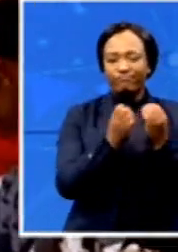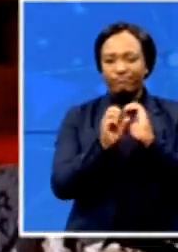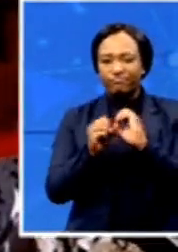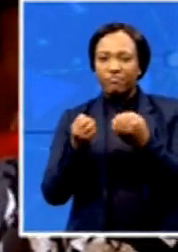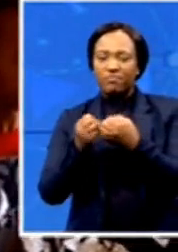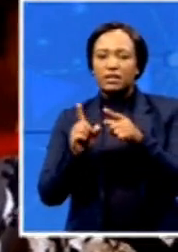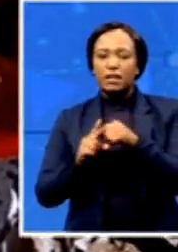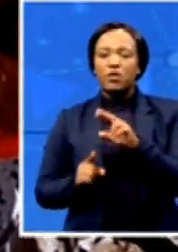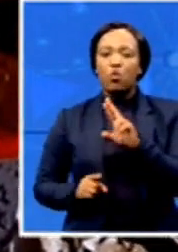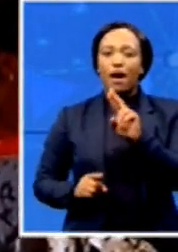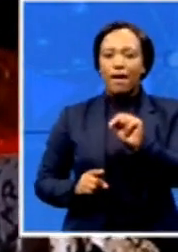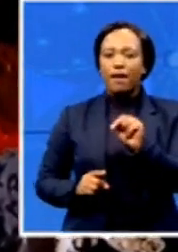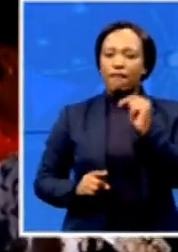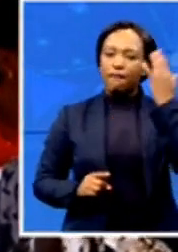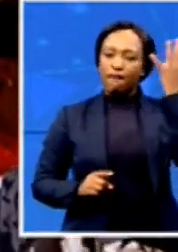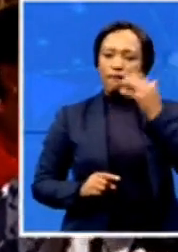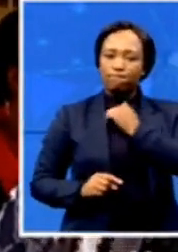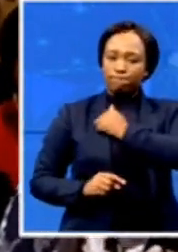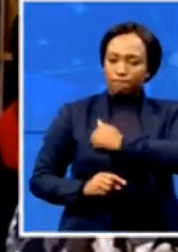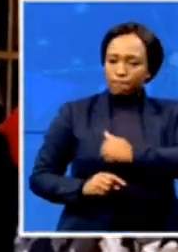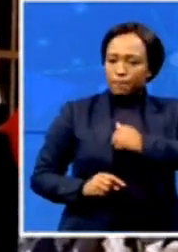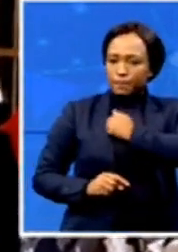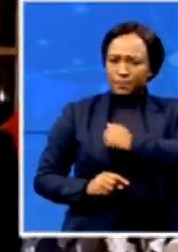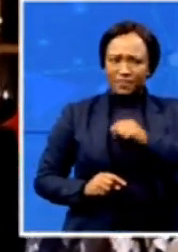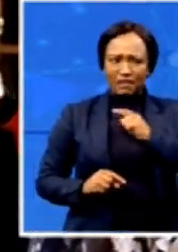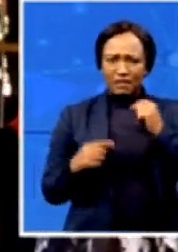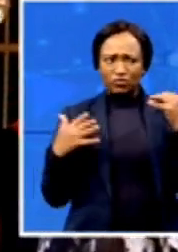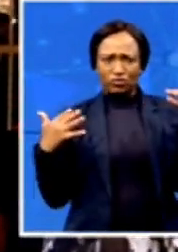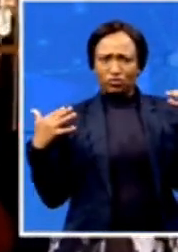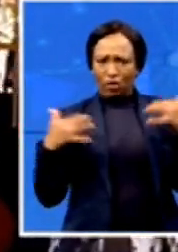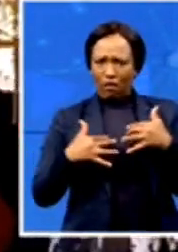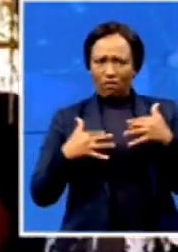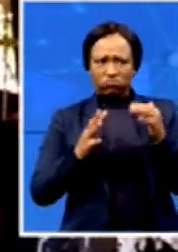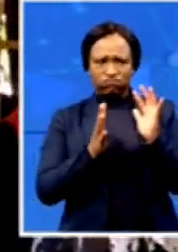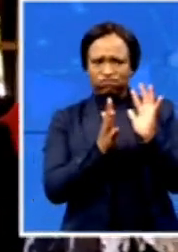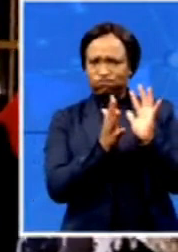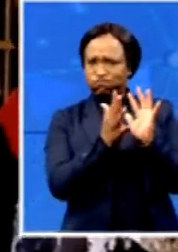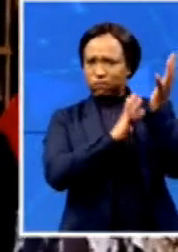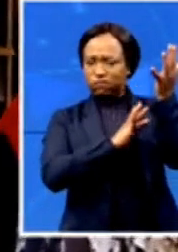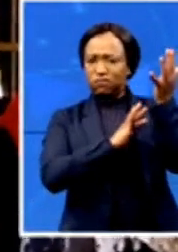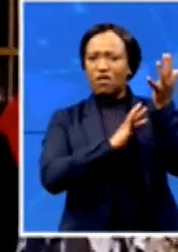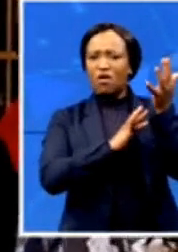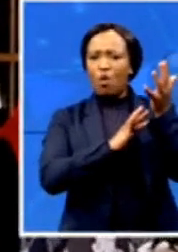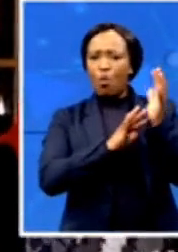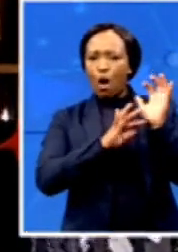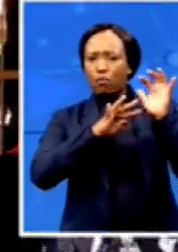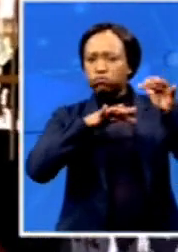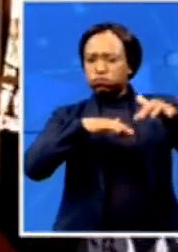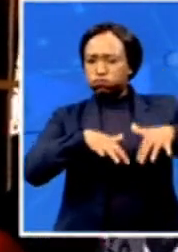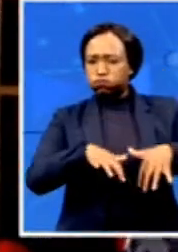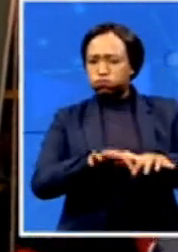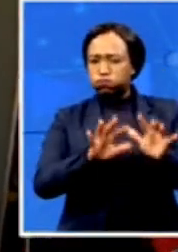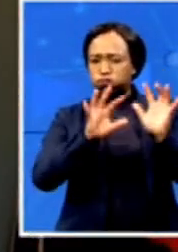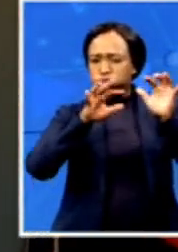also shocked by the damage caused by the floods in the province of KwaZulu-Natal, with Cyril Ramaphosa, the